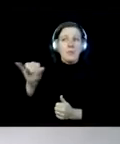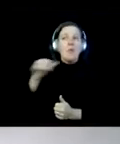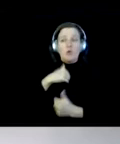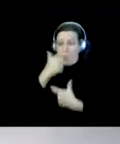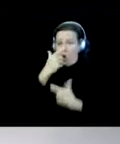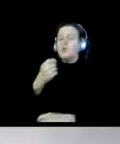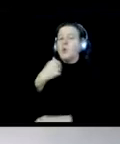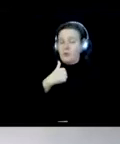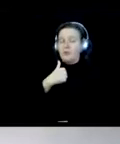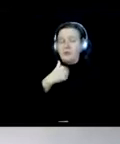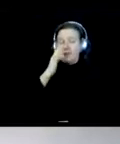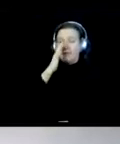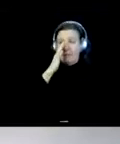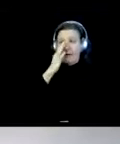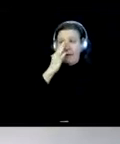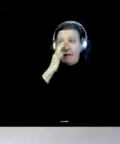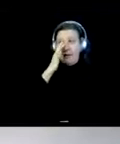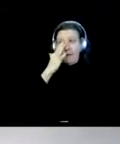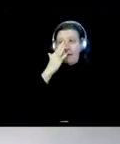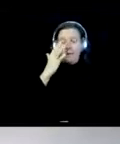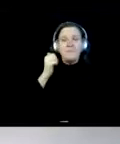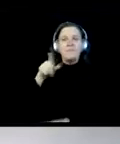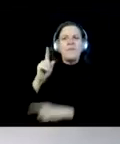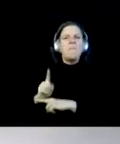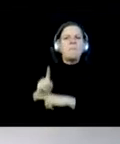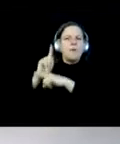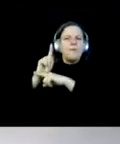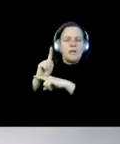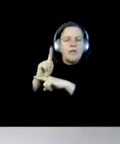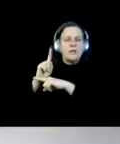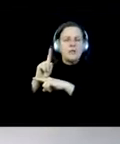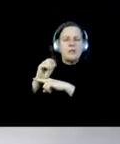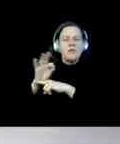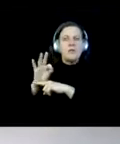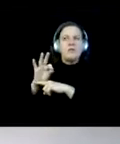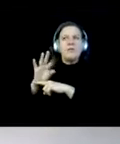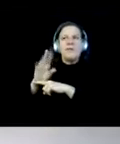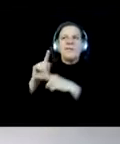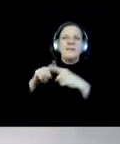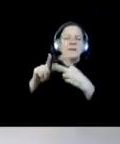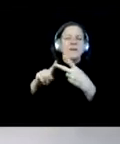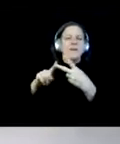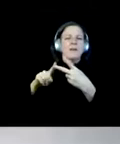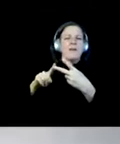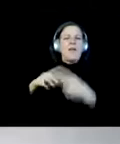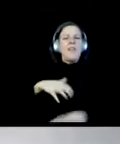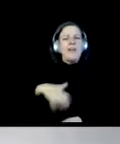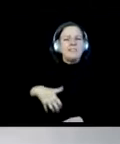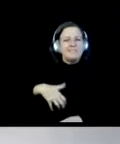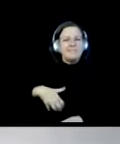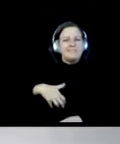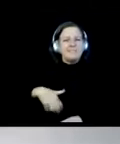the privileging of it, and then sort of the disillusionment with it that I experienced at some